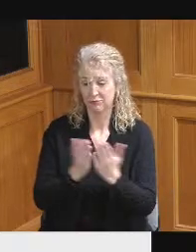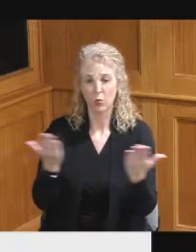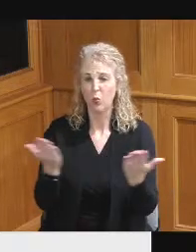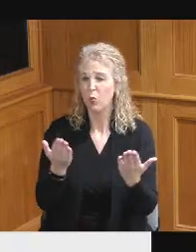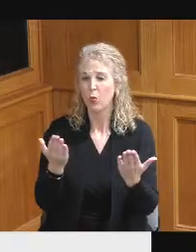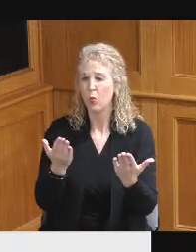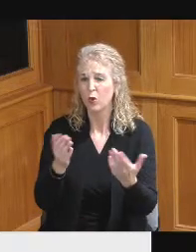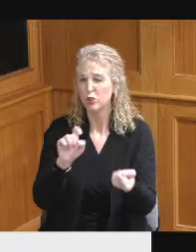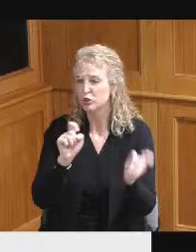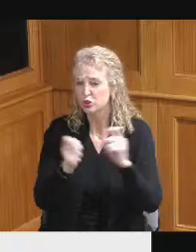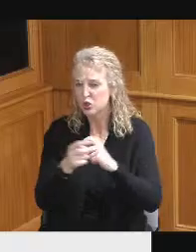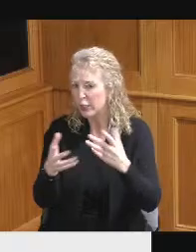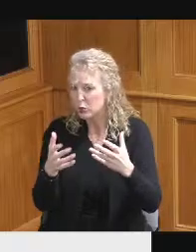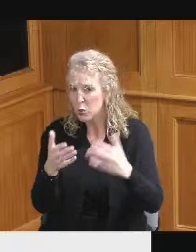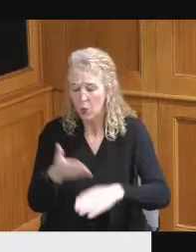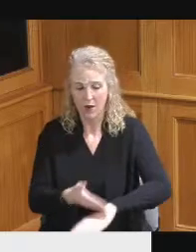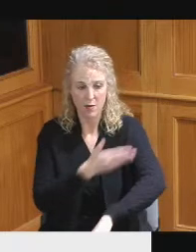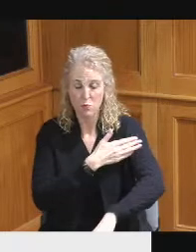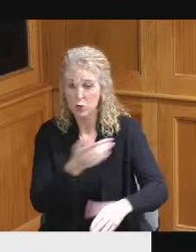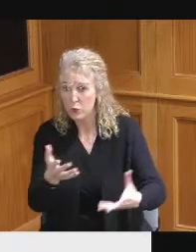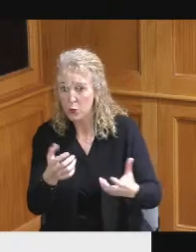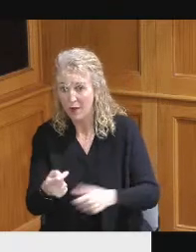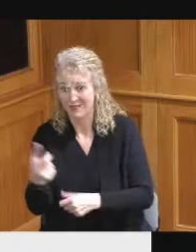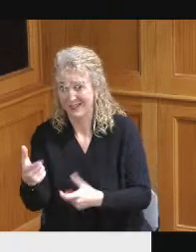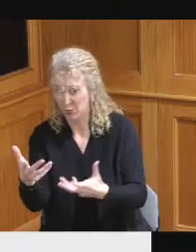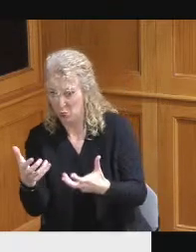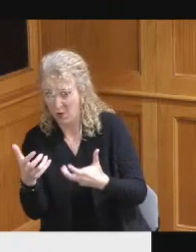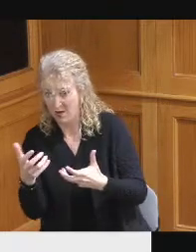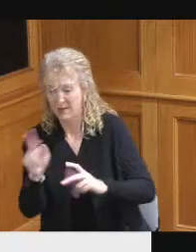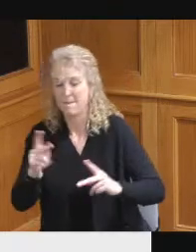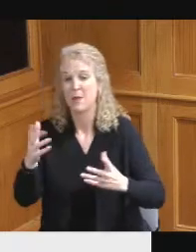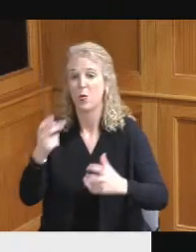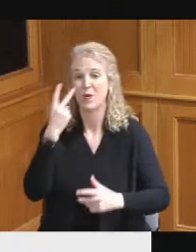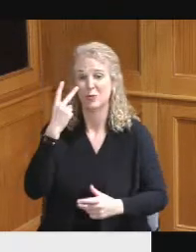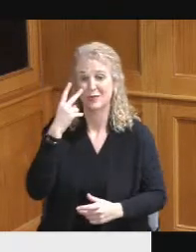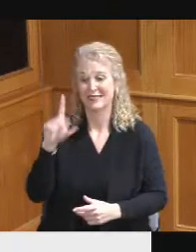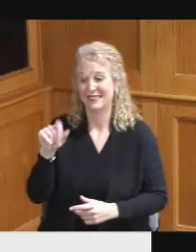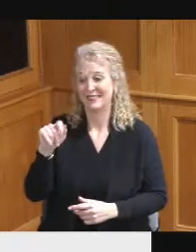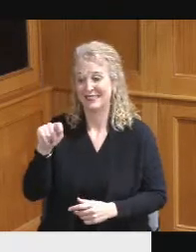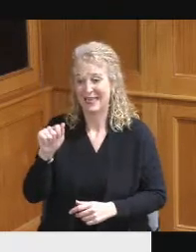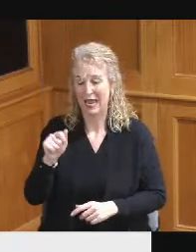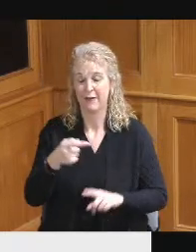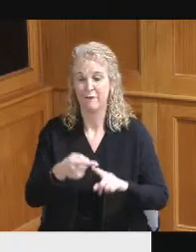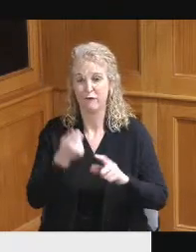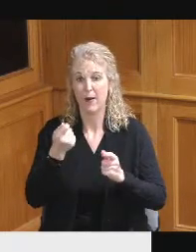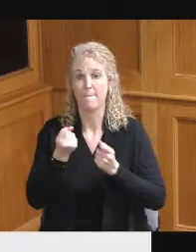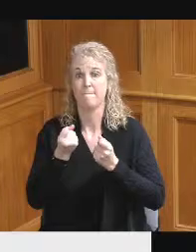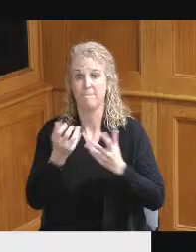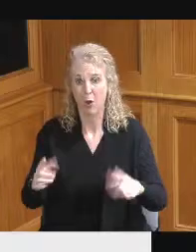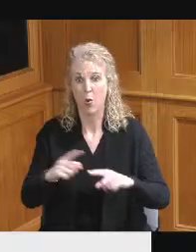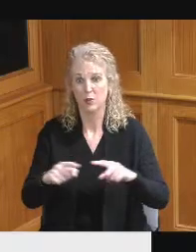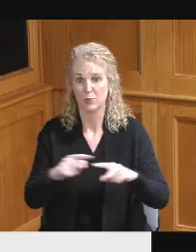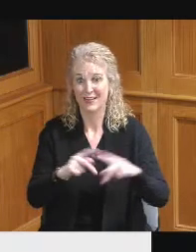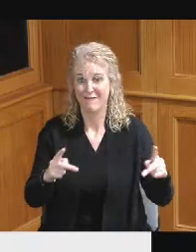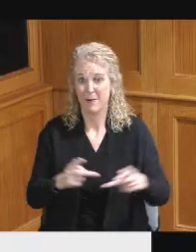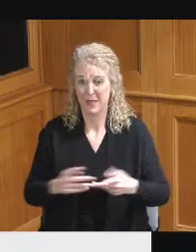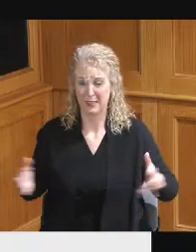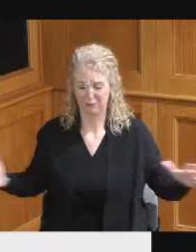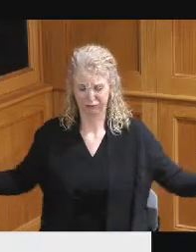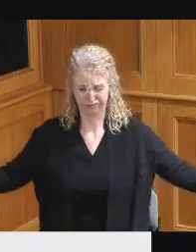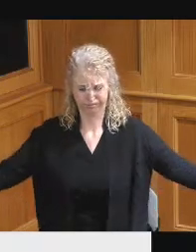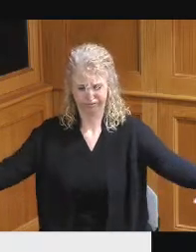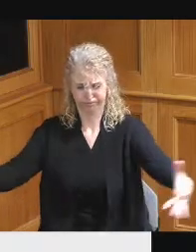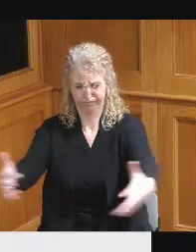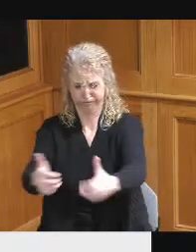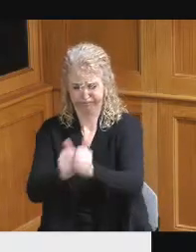changed, enhanced, or deleted. That the users wanted to see integrated data from multiple sources, so being able to rapidly pull data from